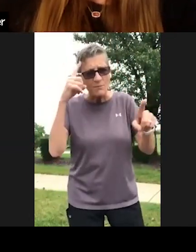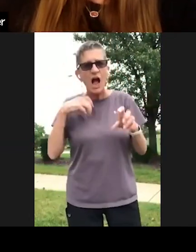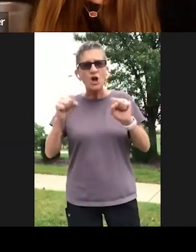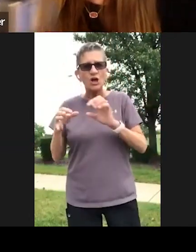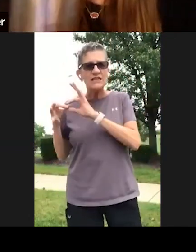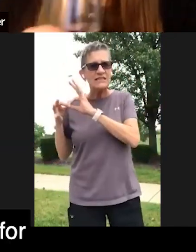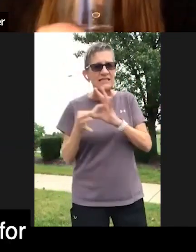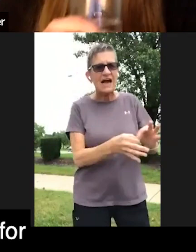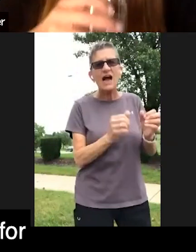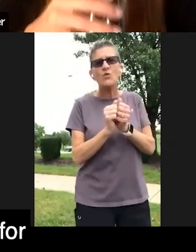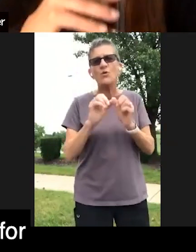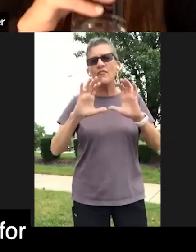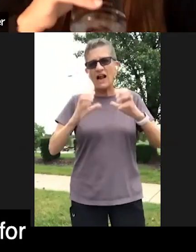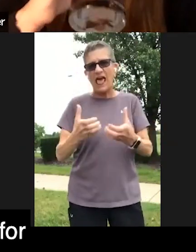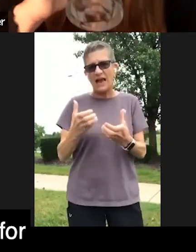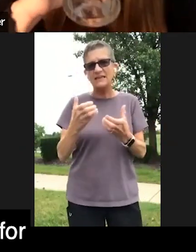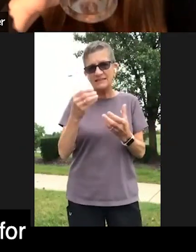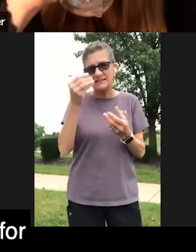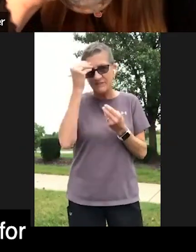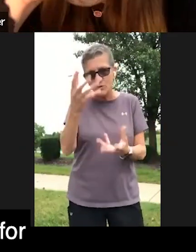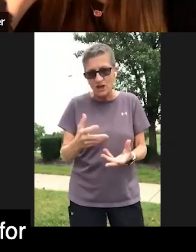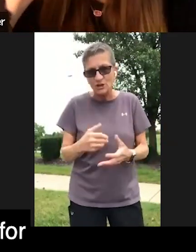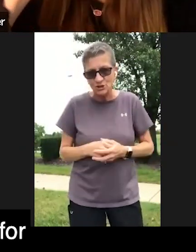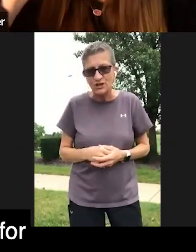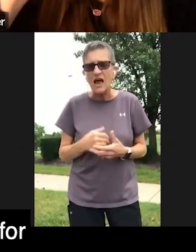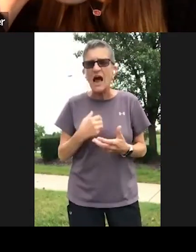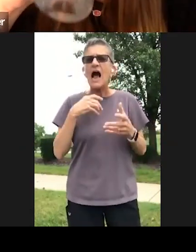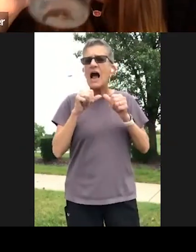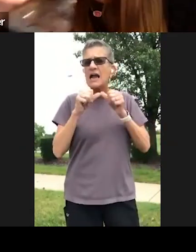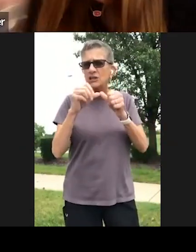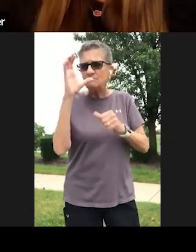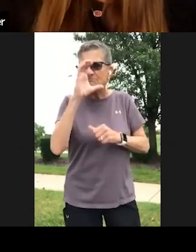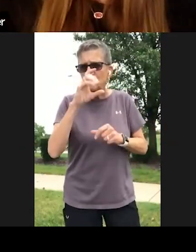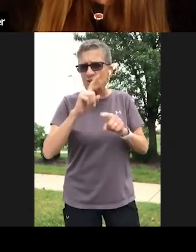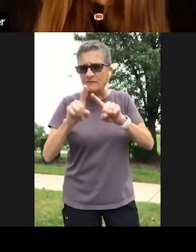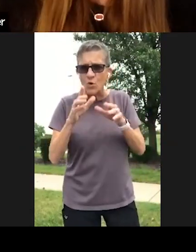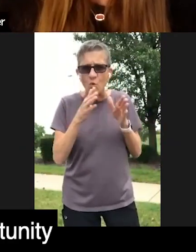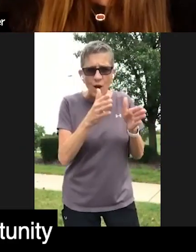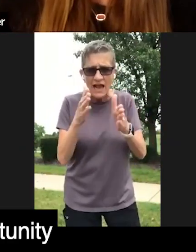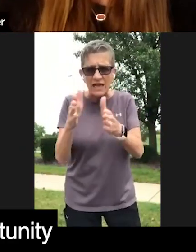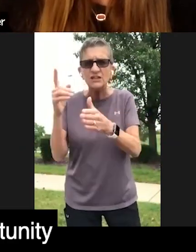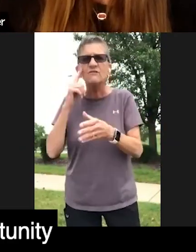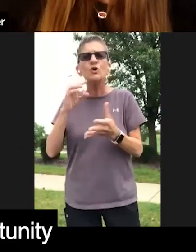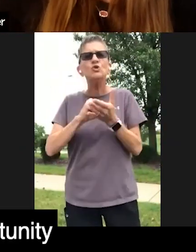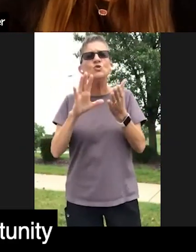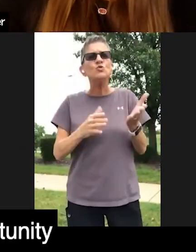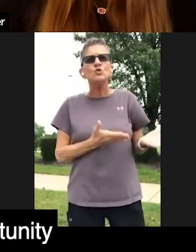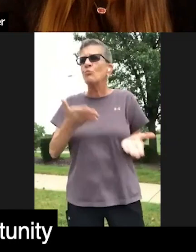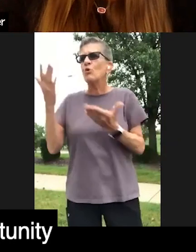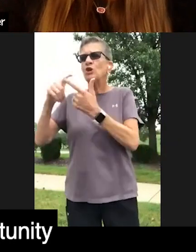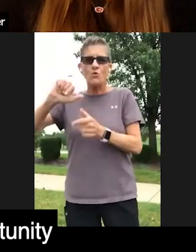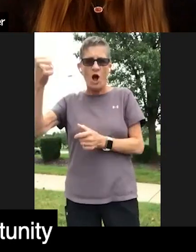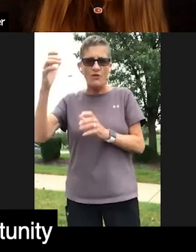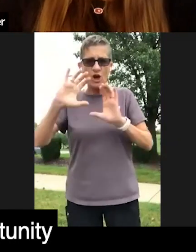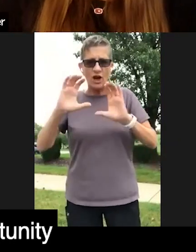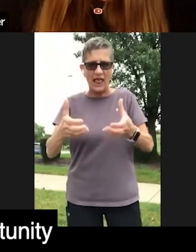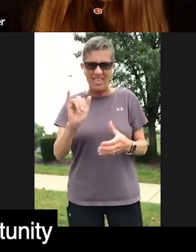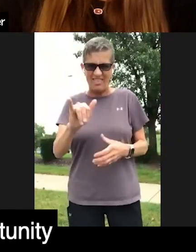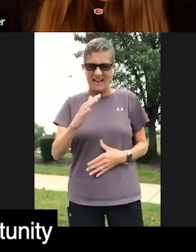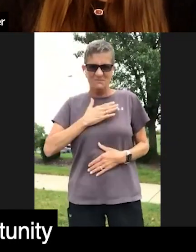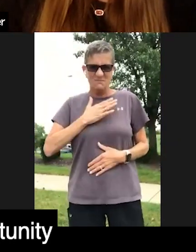course material. And I continue to look for ways to encourage students to take it out to other classes. And that's my next